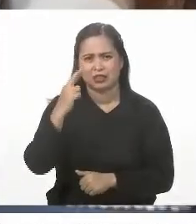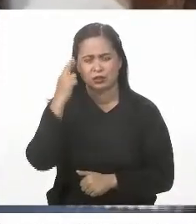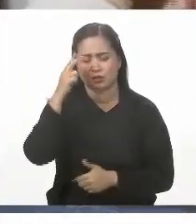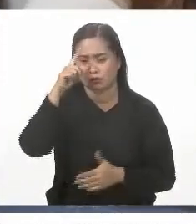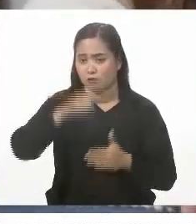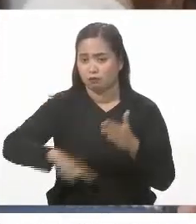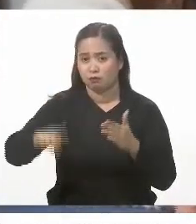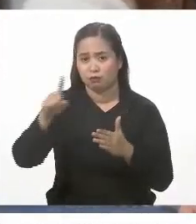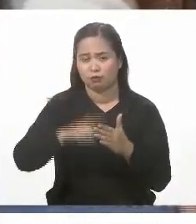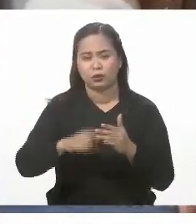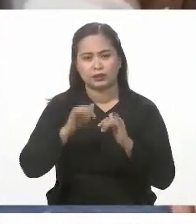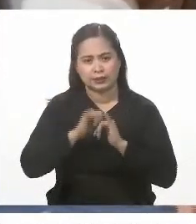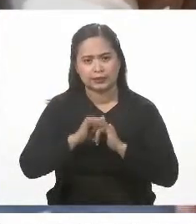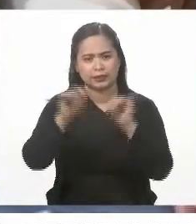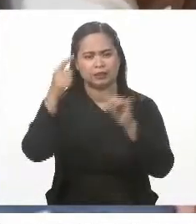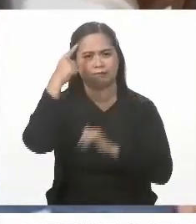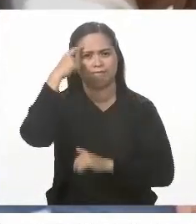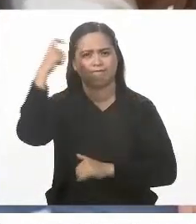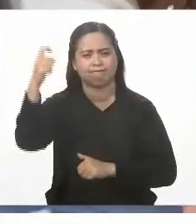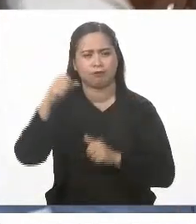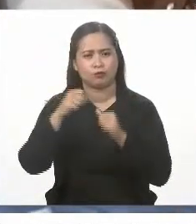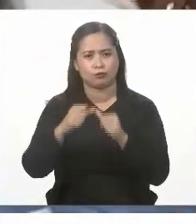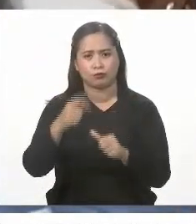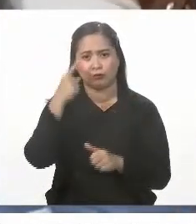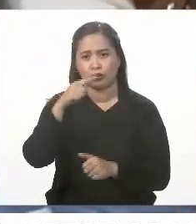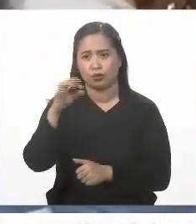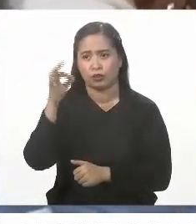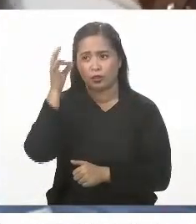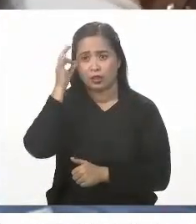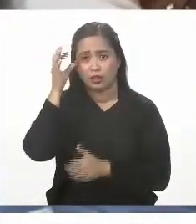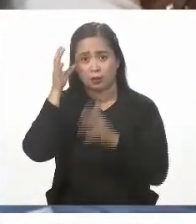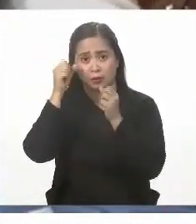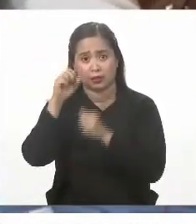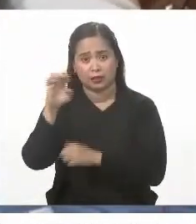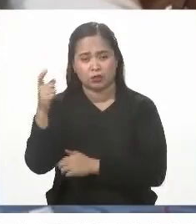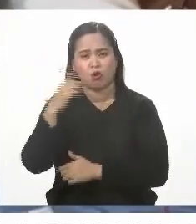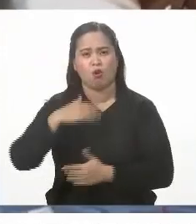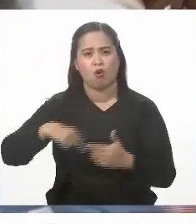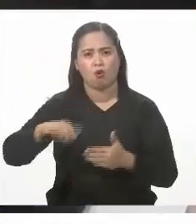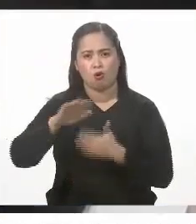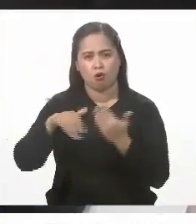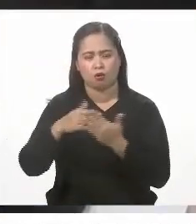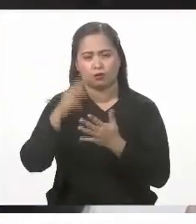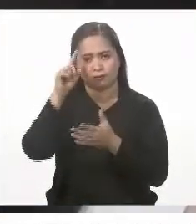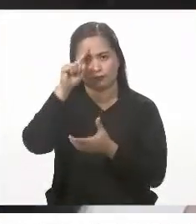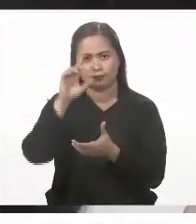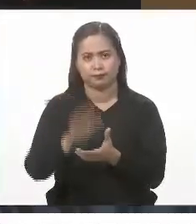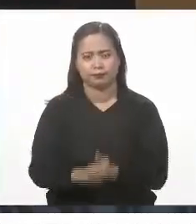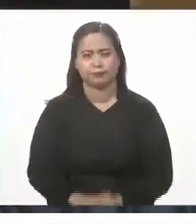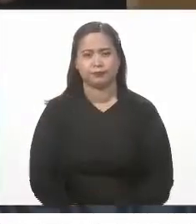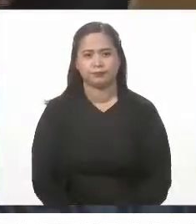descalificación para el sueño no solamente de Fernando Villavicencio, sino de todos los que creemos en él.